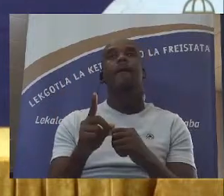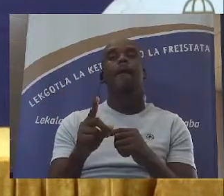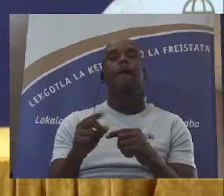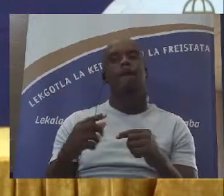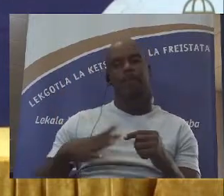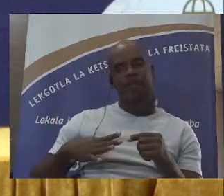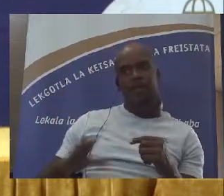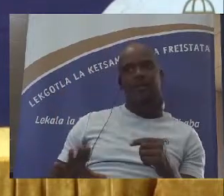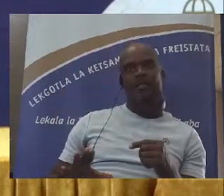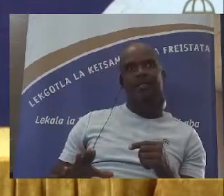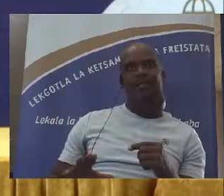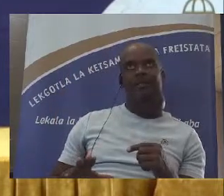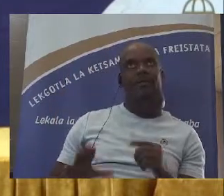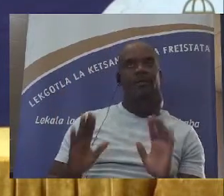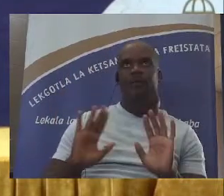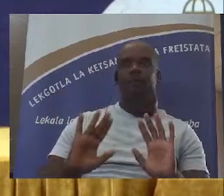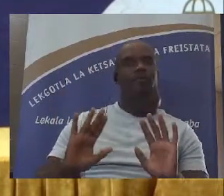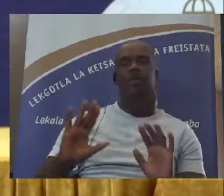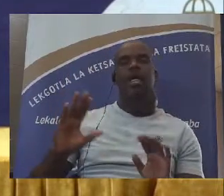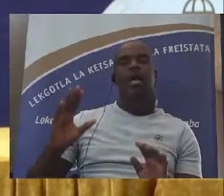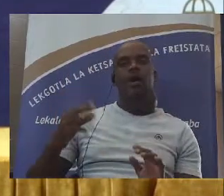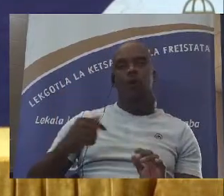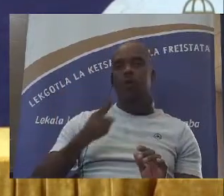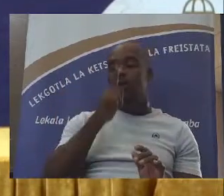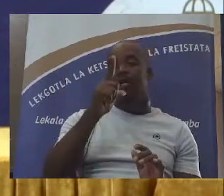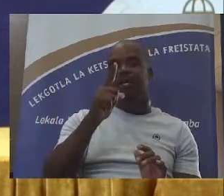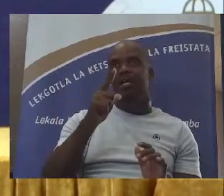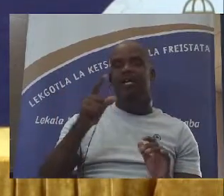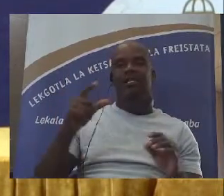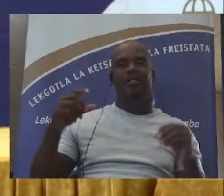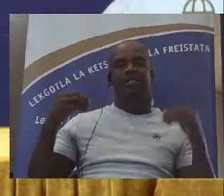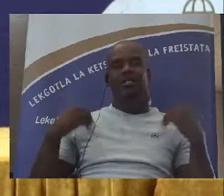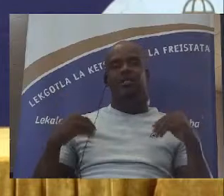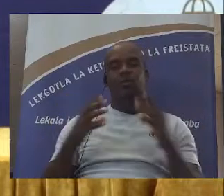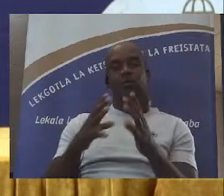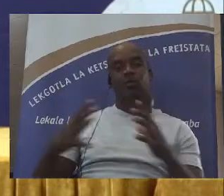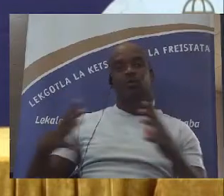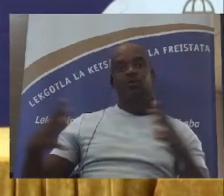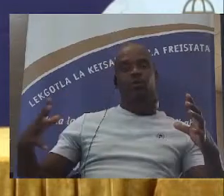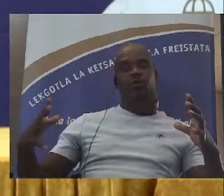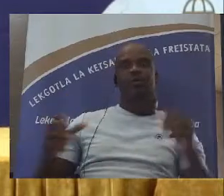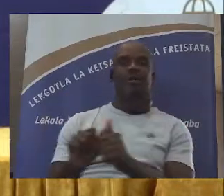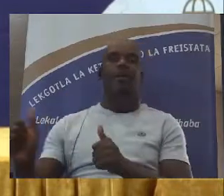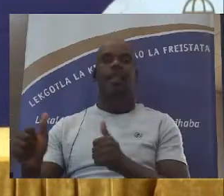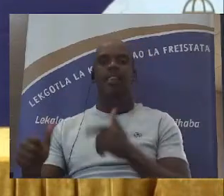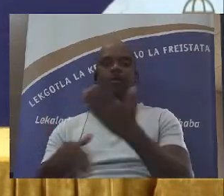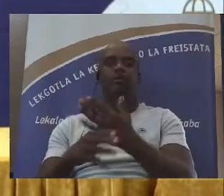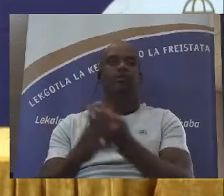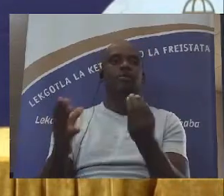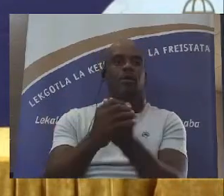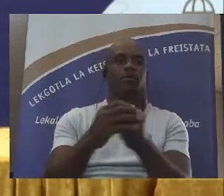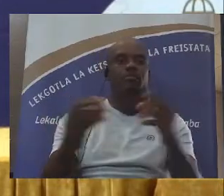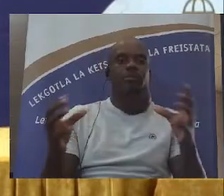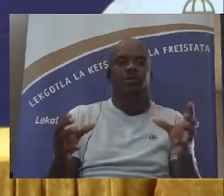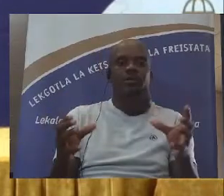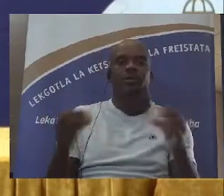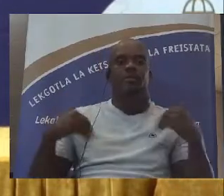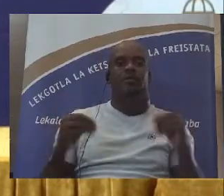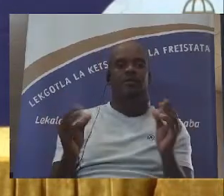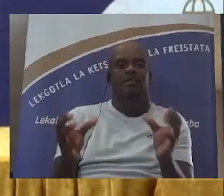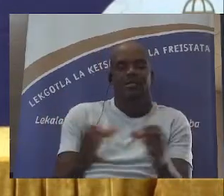small businesses as well. We want to encourage them to work with small businesses, to grow small